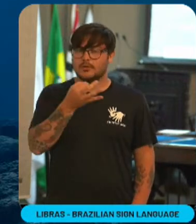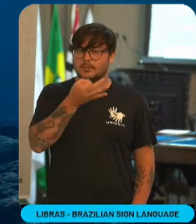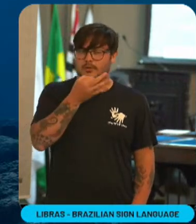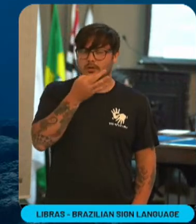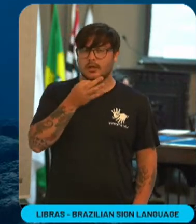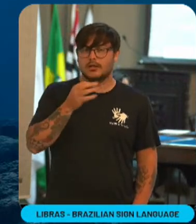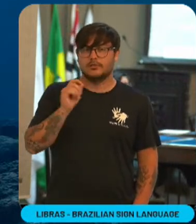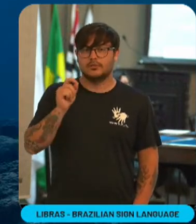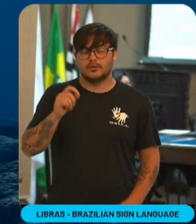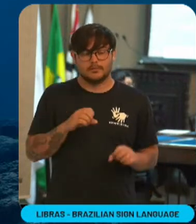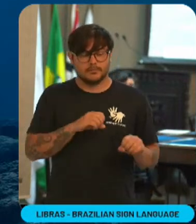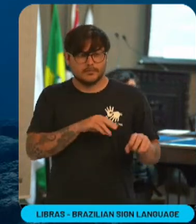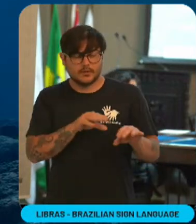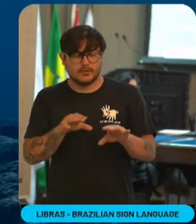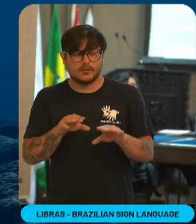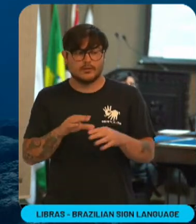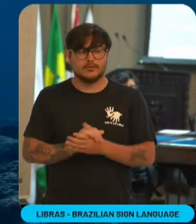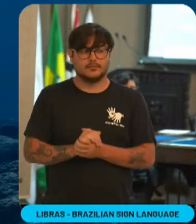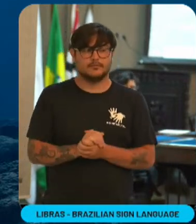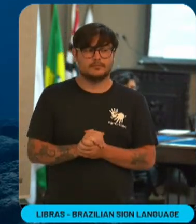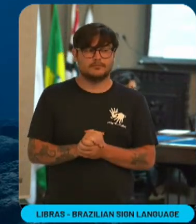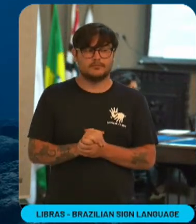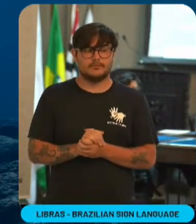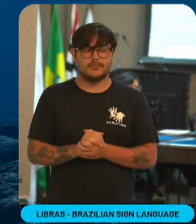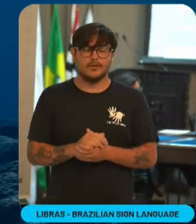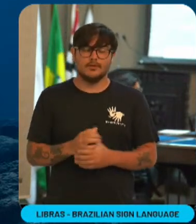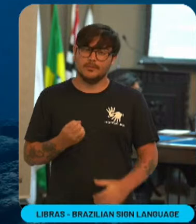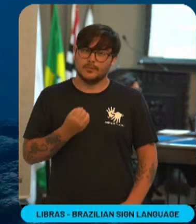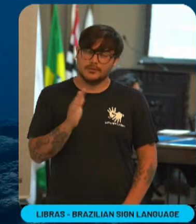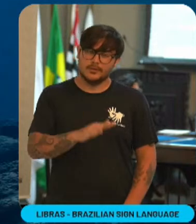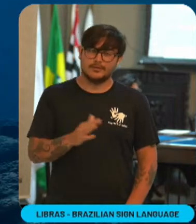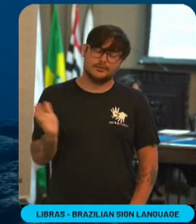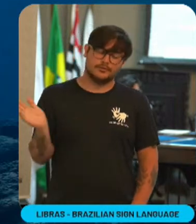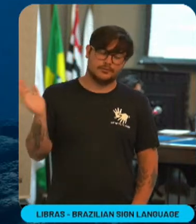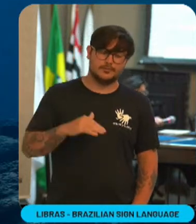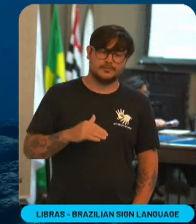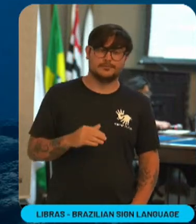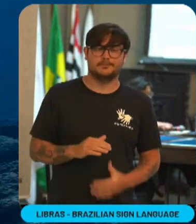literacy dialogues. Thank you very much and have a great afternoon.